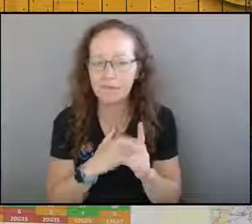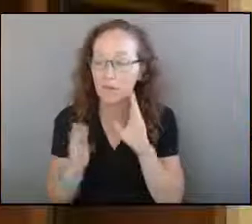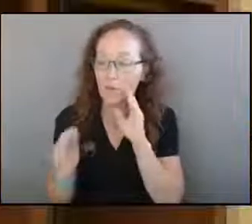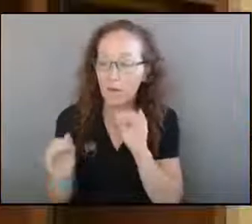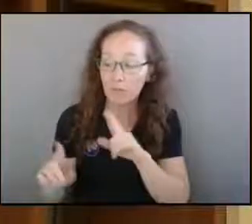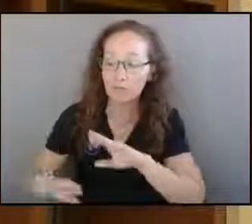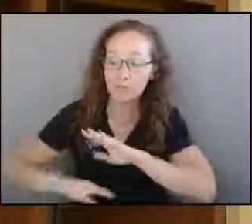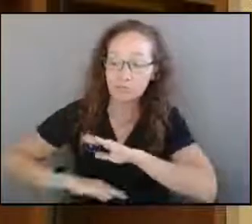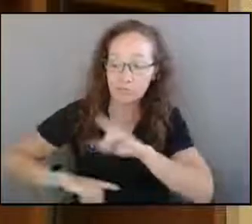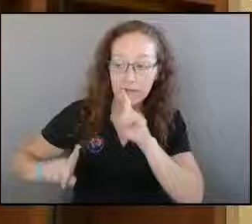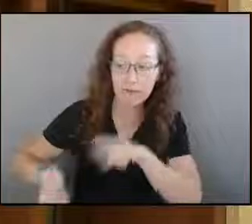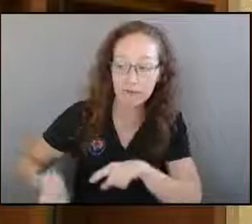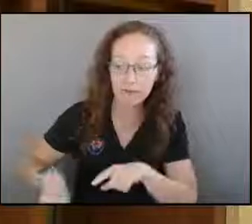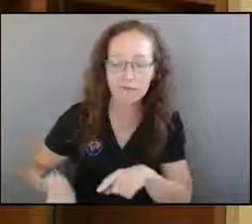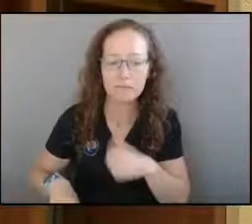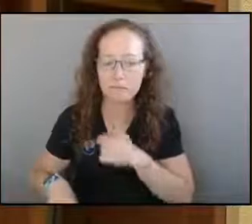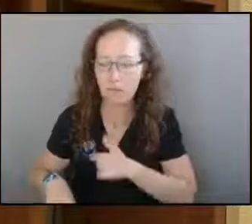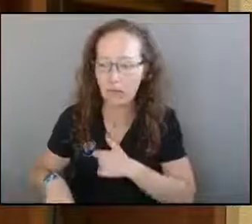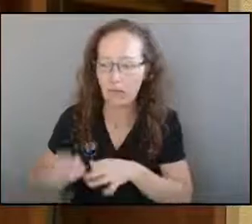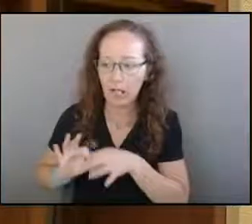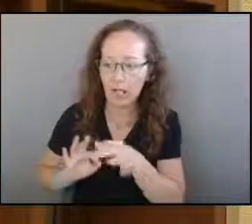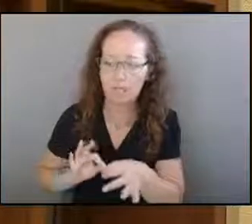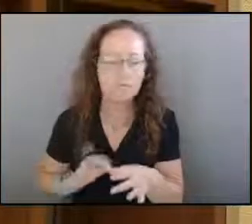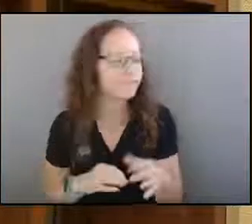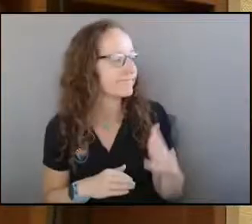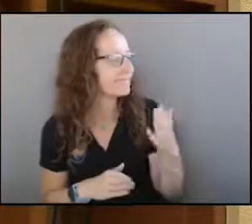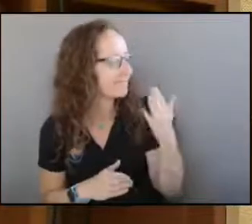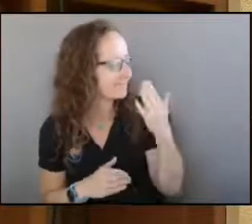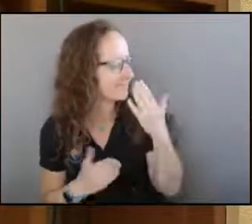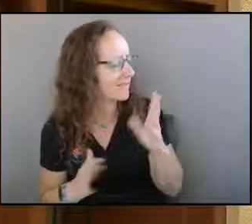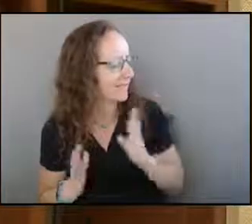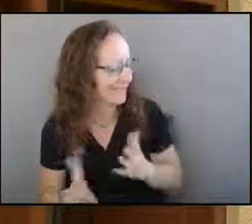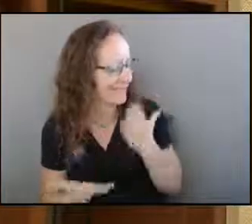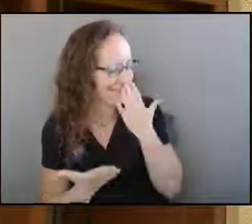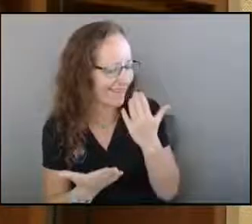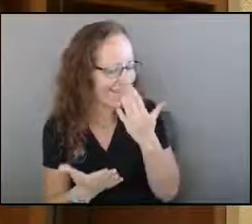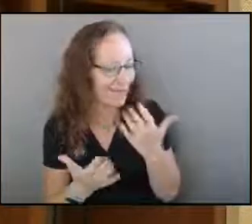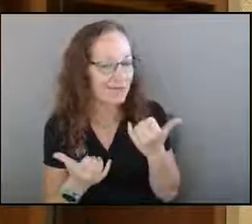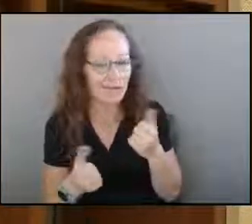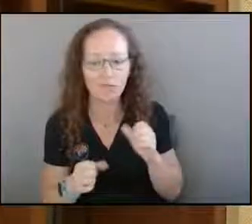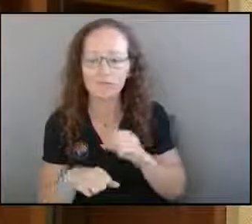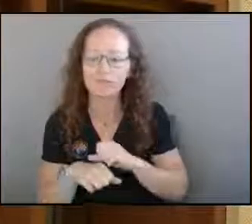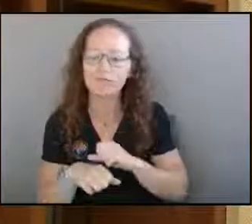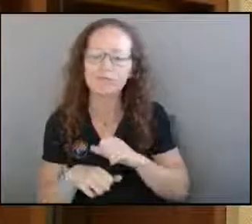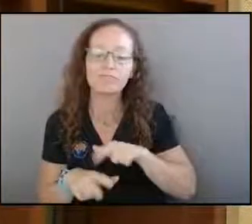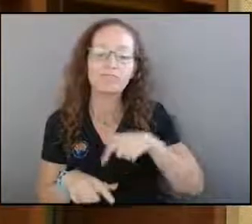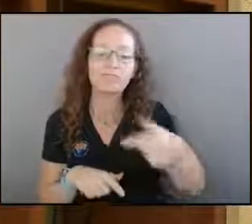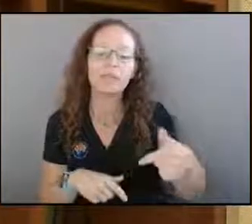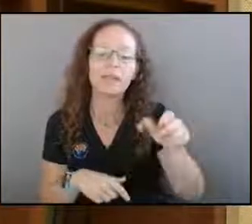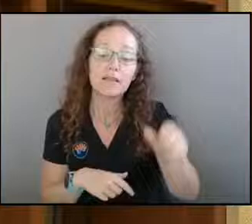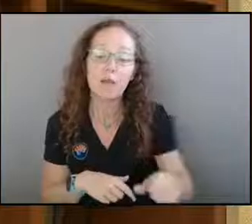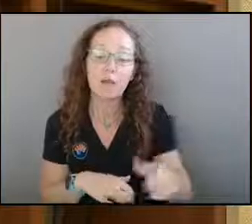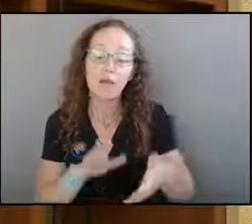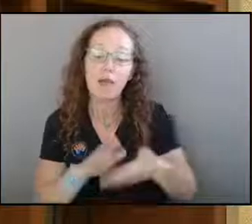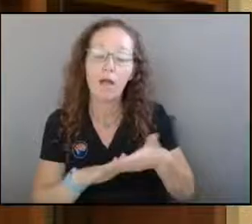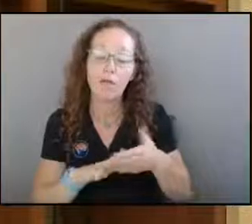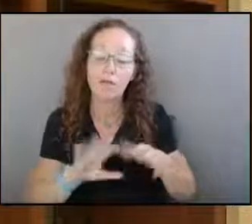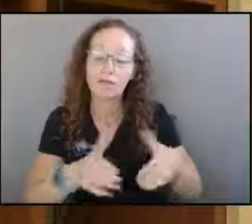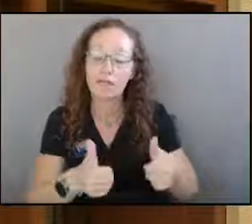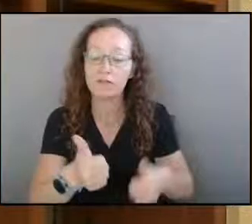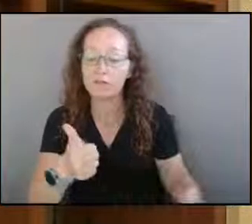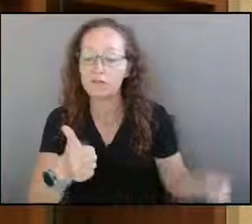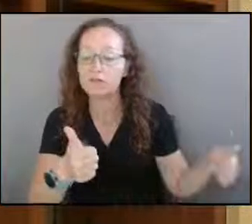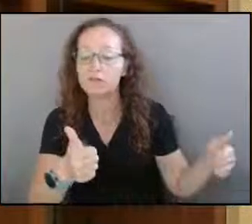sorry. Yeah, no problem. Thank you so much, Undersheriff. And we're going to go ahead and send it back down to the south to their operations section chief to do a little